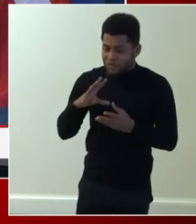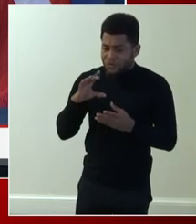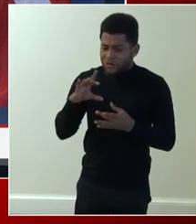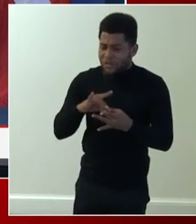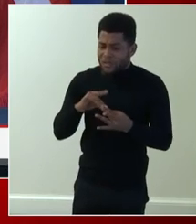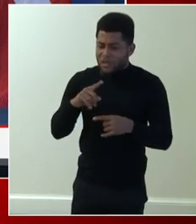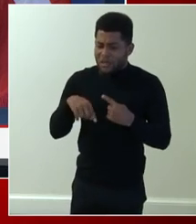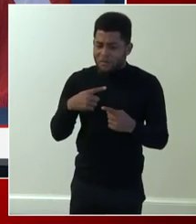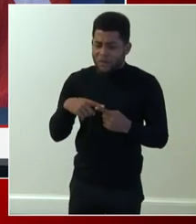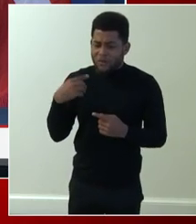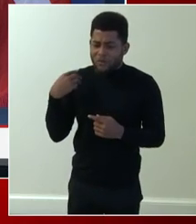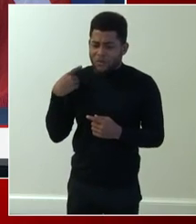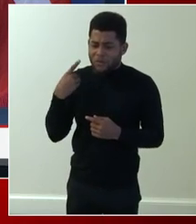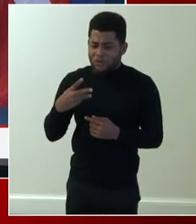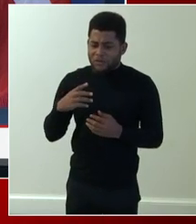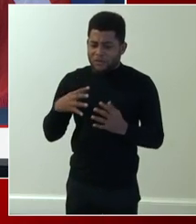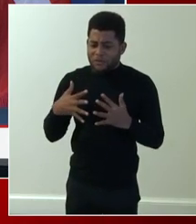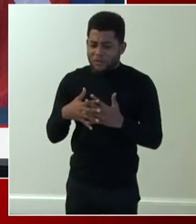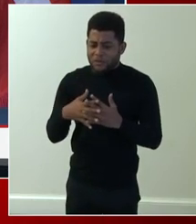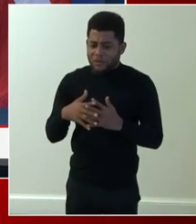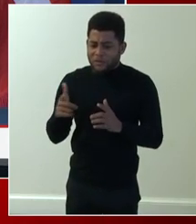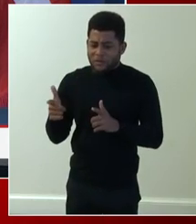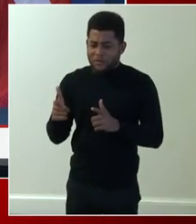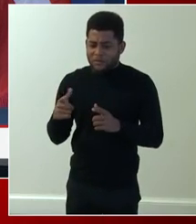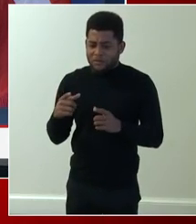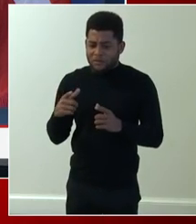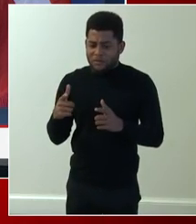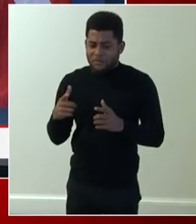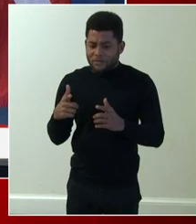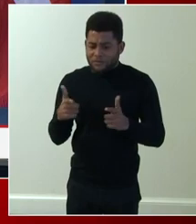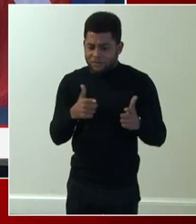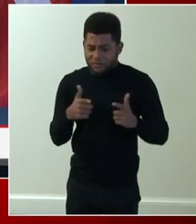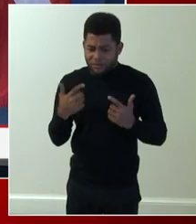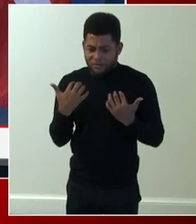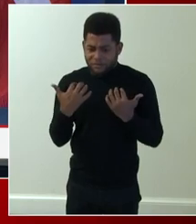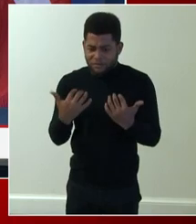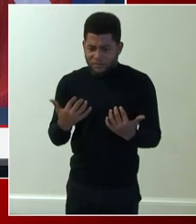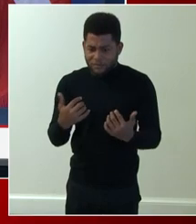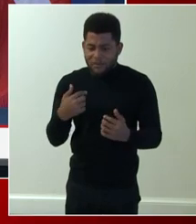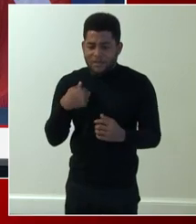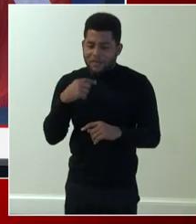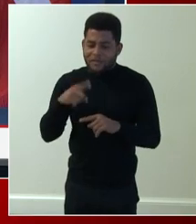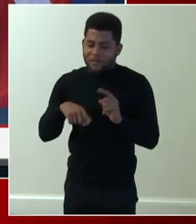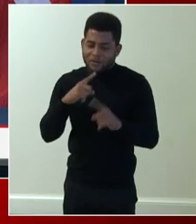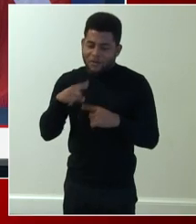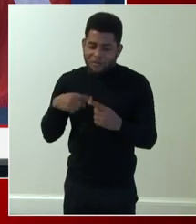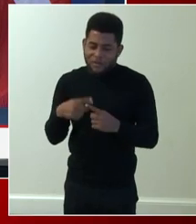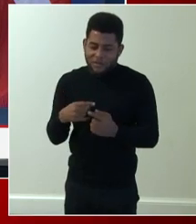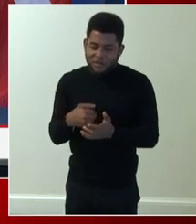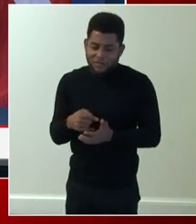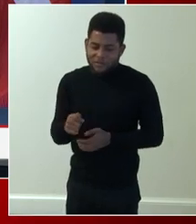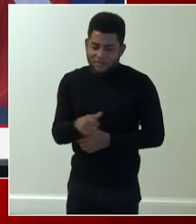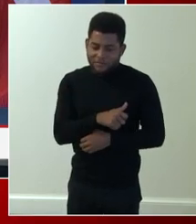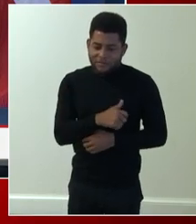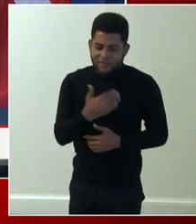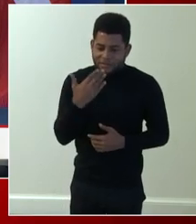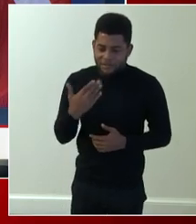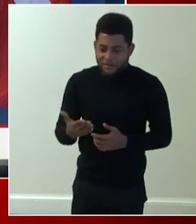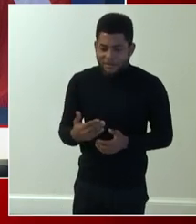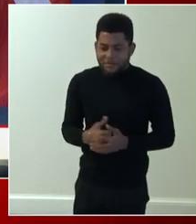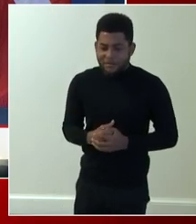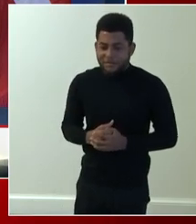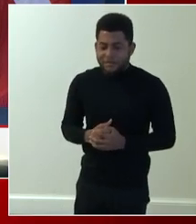Virginia about possibly locating the stadium there? I cannot. Thank you. And then, Deputy Mayor, I know you